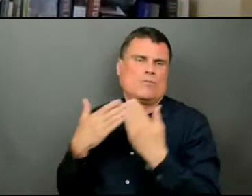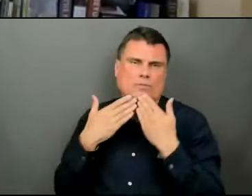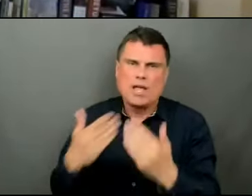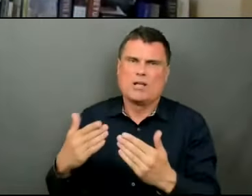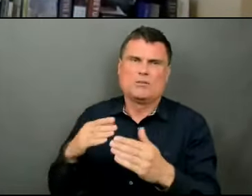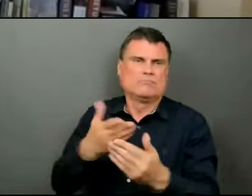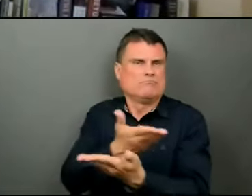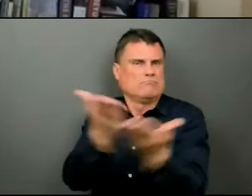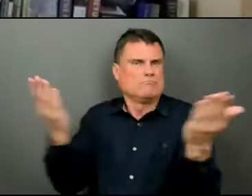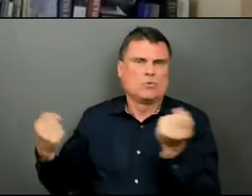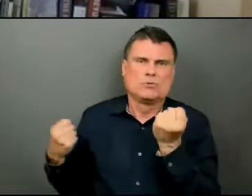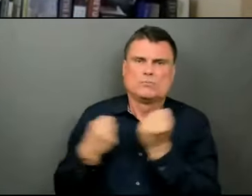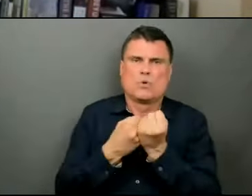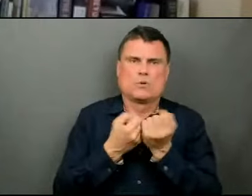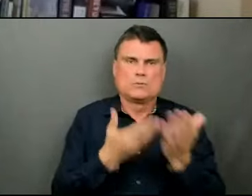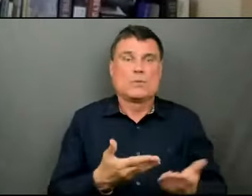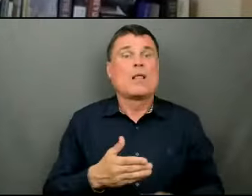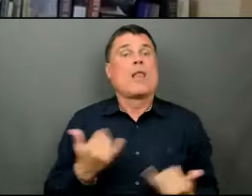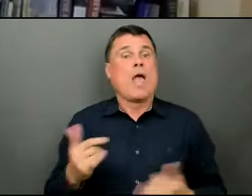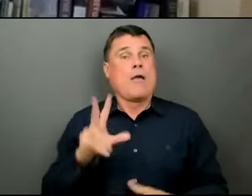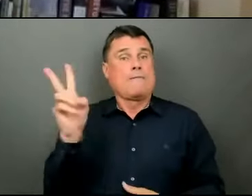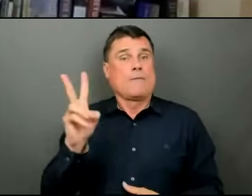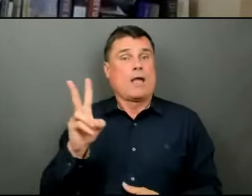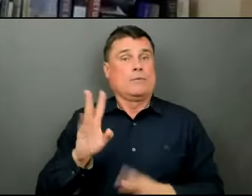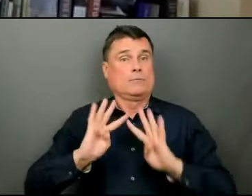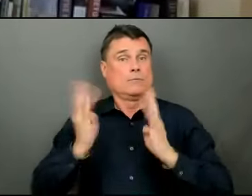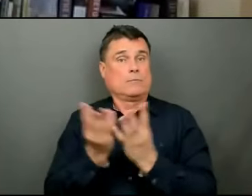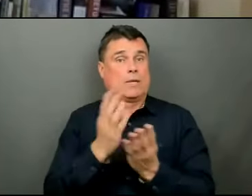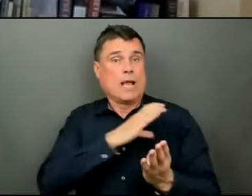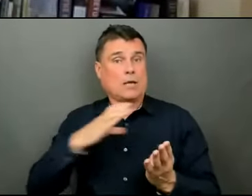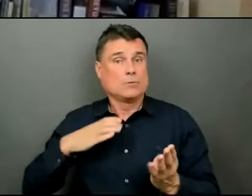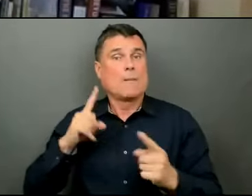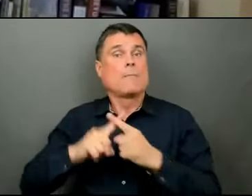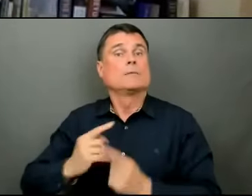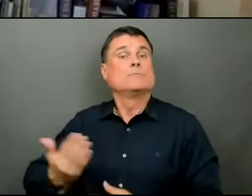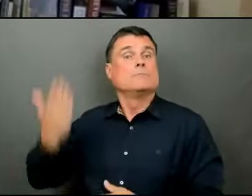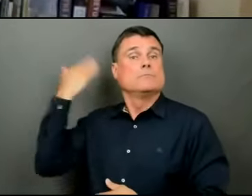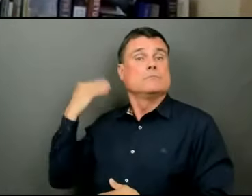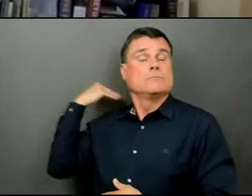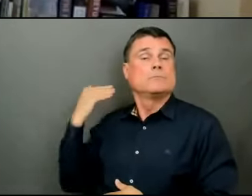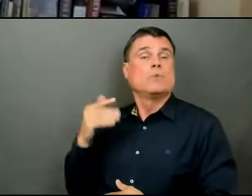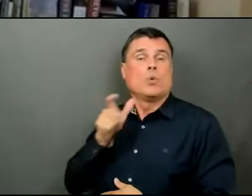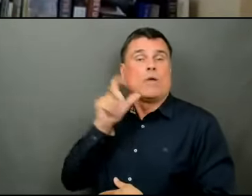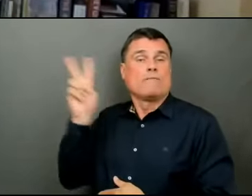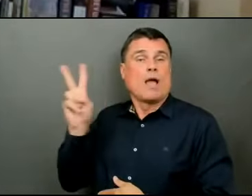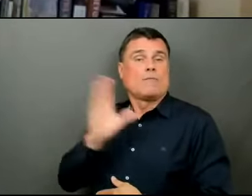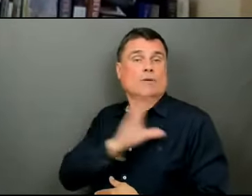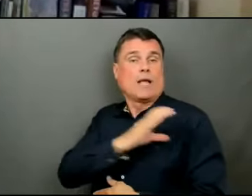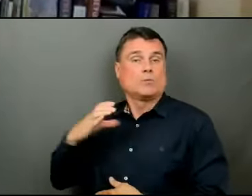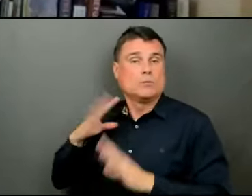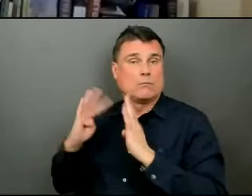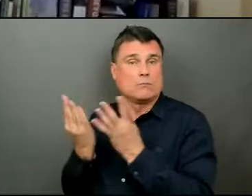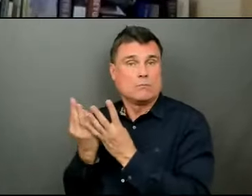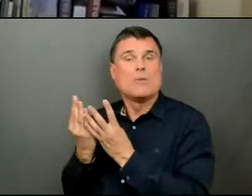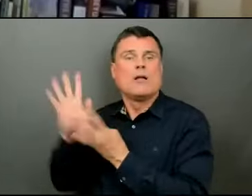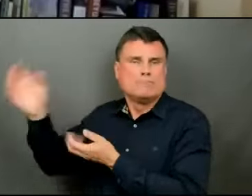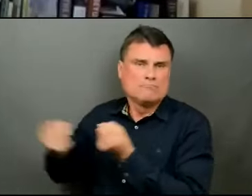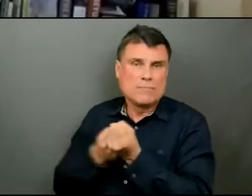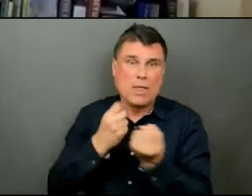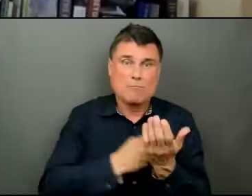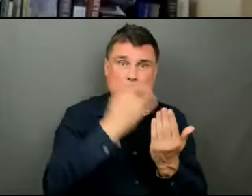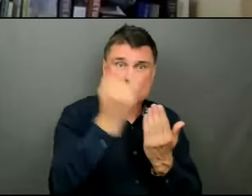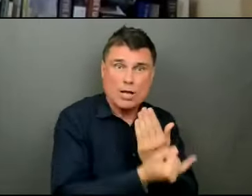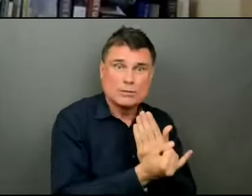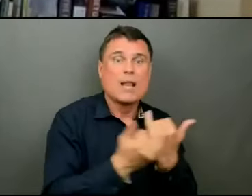for their dedication to this project, because I know it was heavy lifting. So with that, I'd like to introduce TransLink